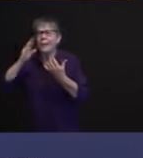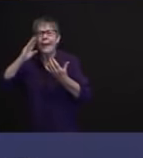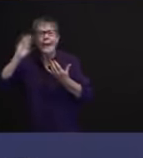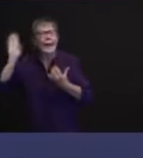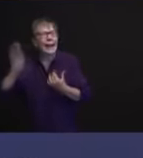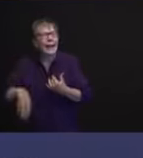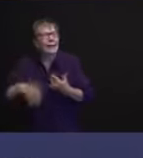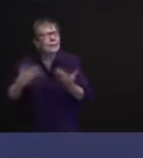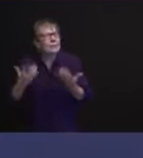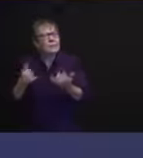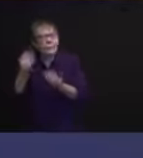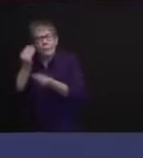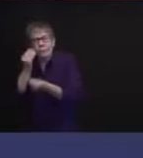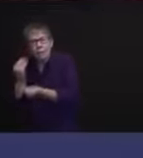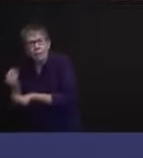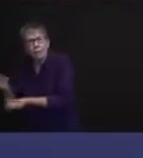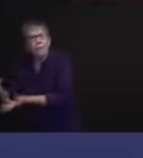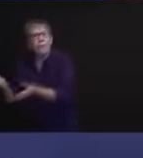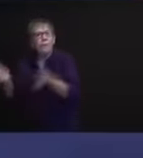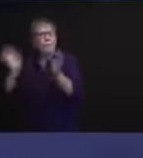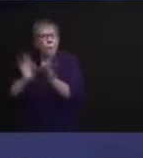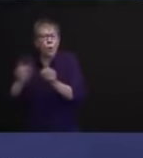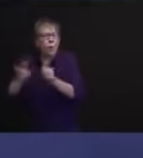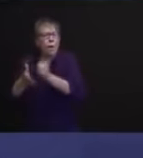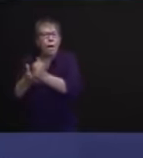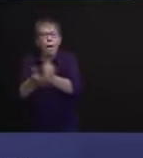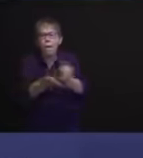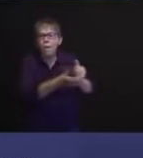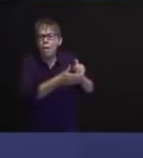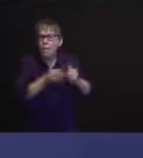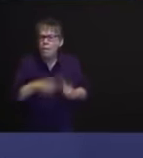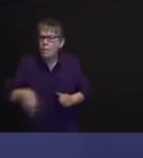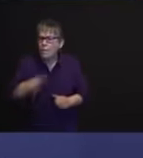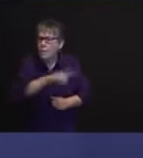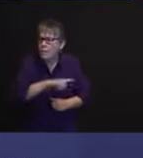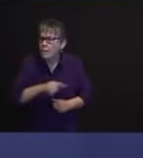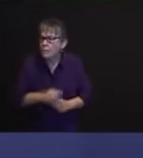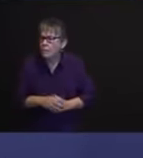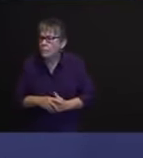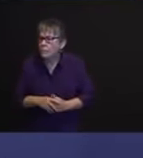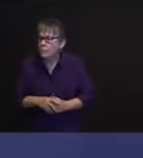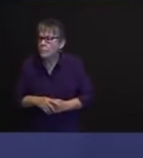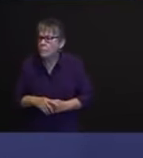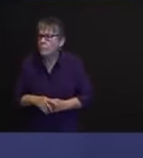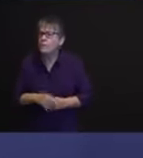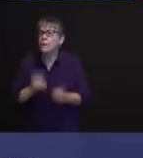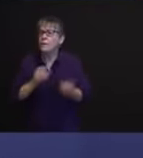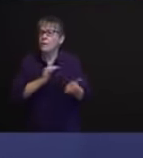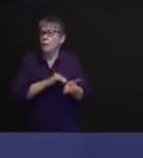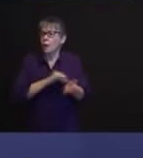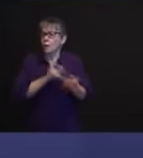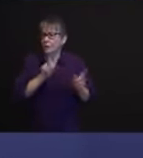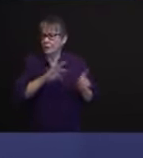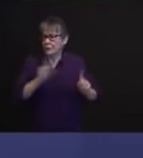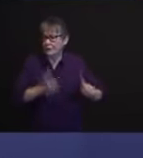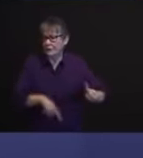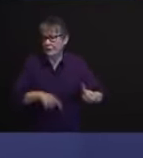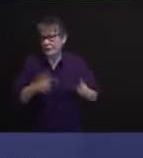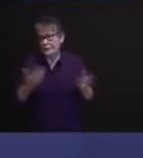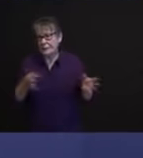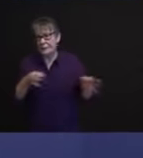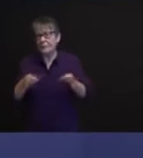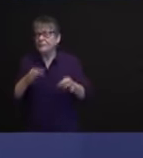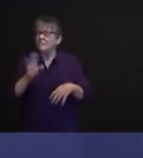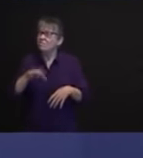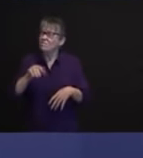world are we in? Well, the responses are important for two reasons. First and most important, because it helps track down other people who might have been exposed so that they can